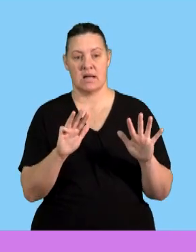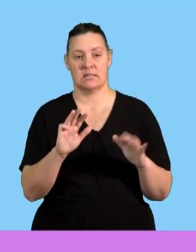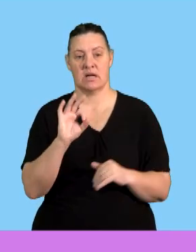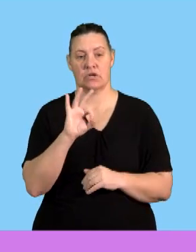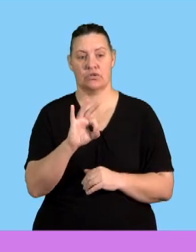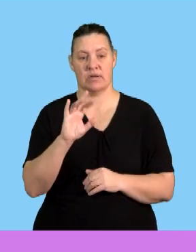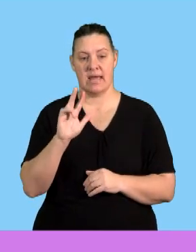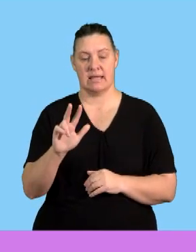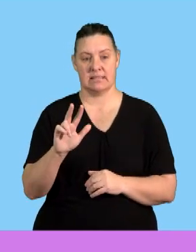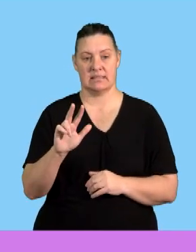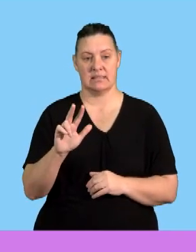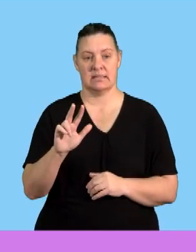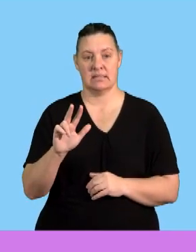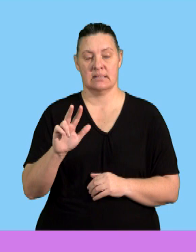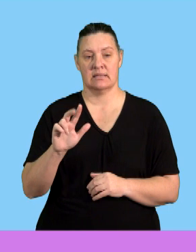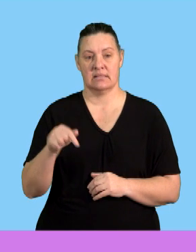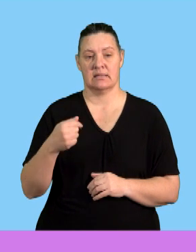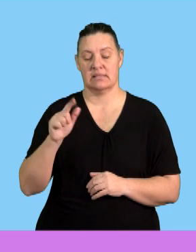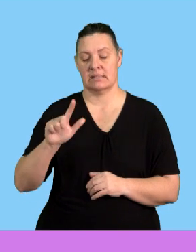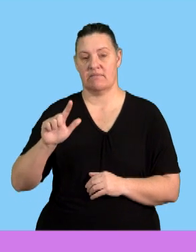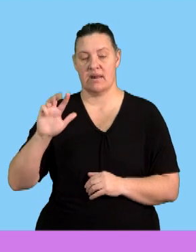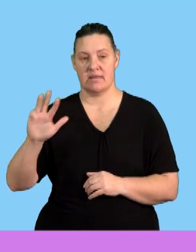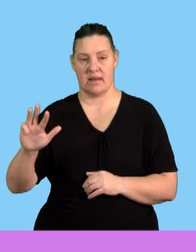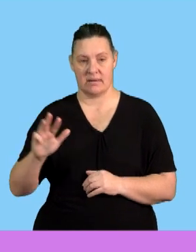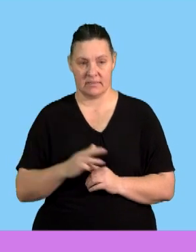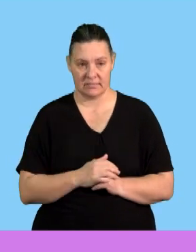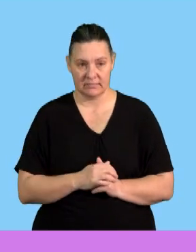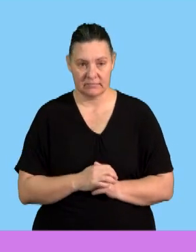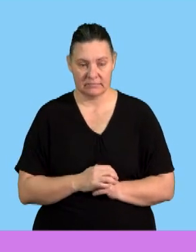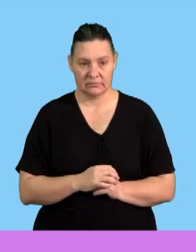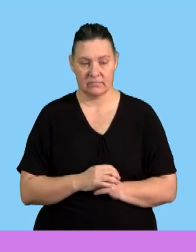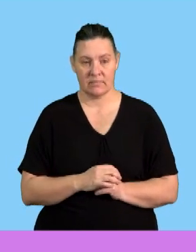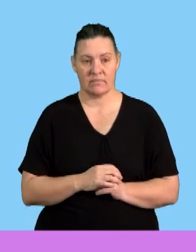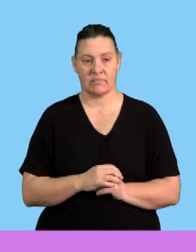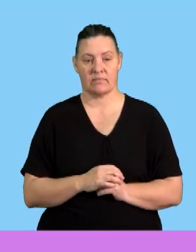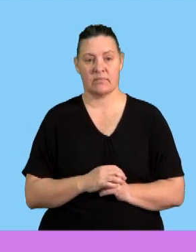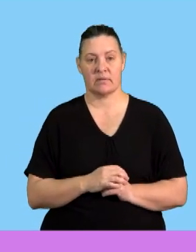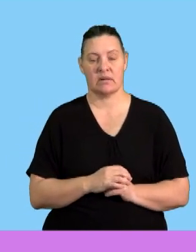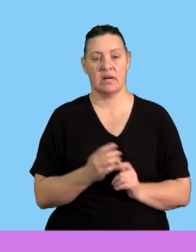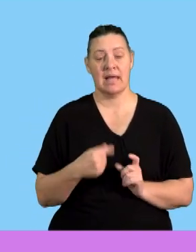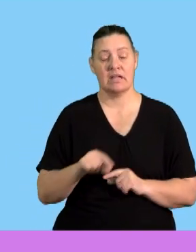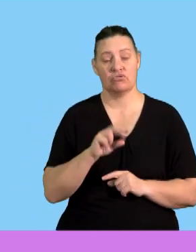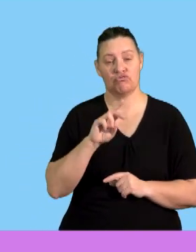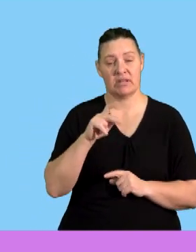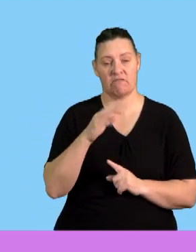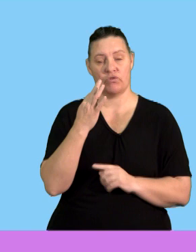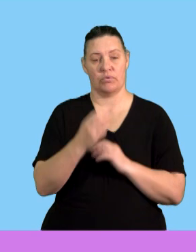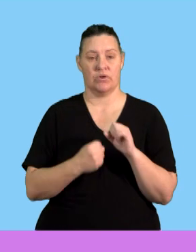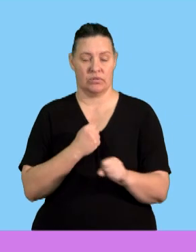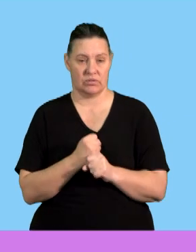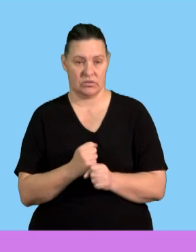1,938 Rand and 79 cents. Now the interest rate for 3 years